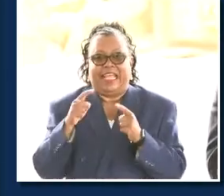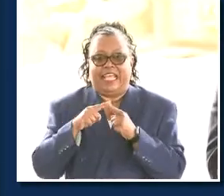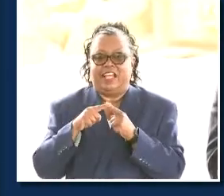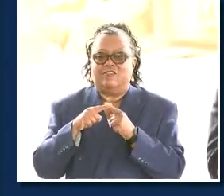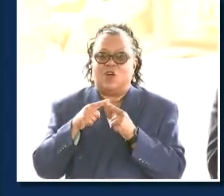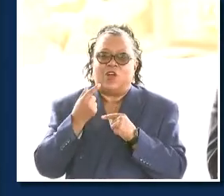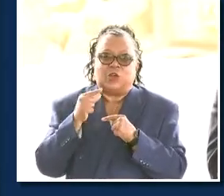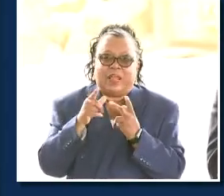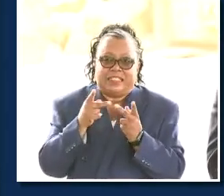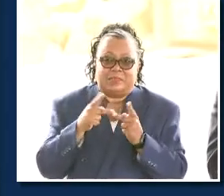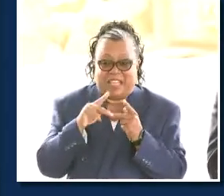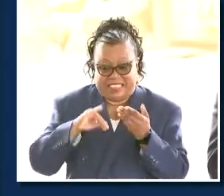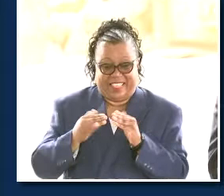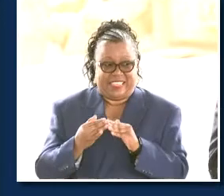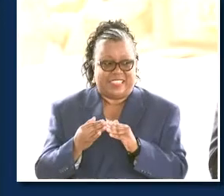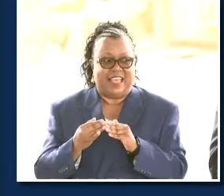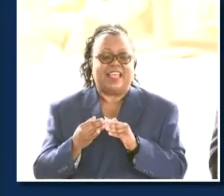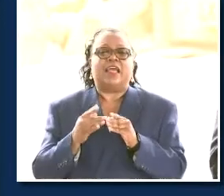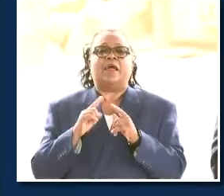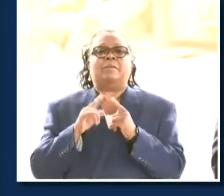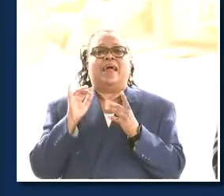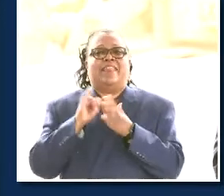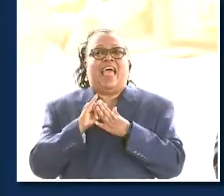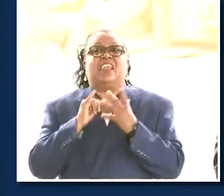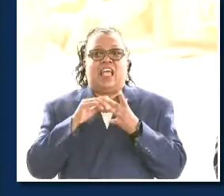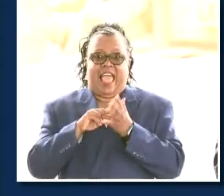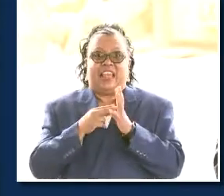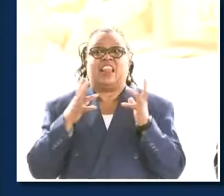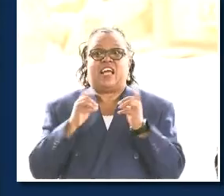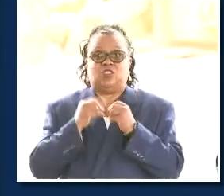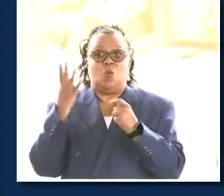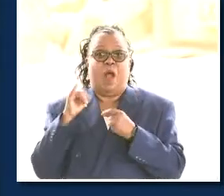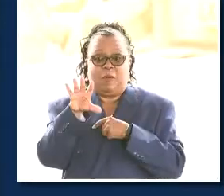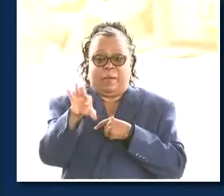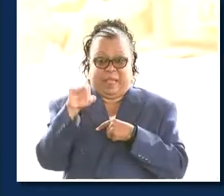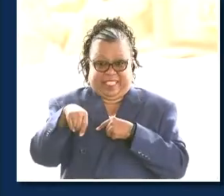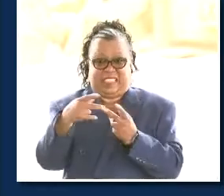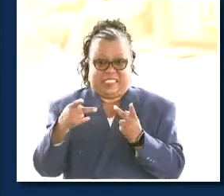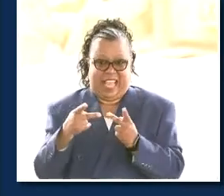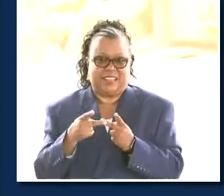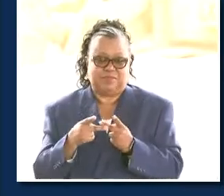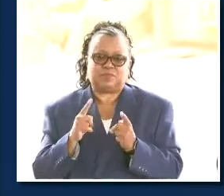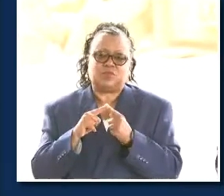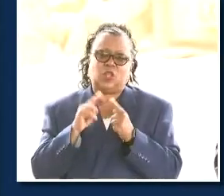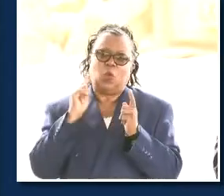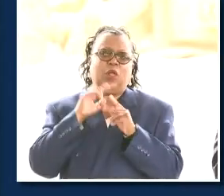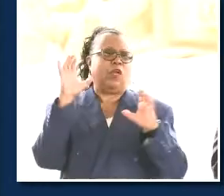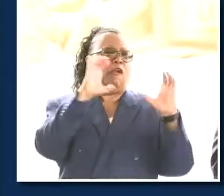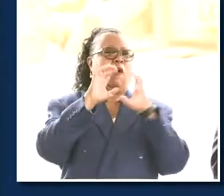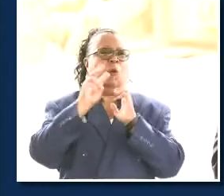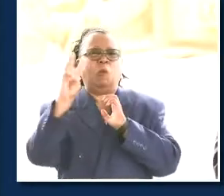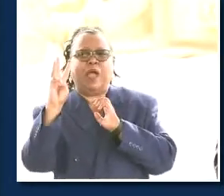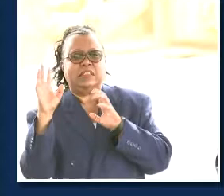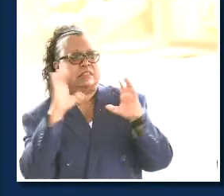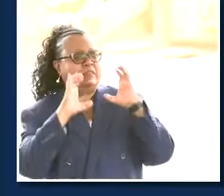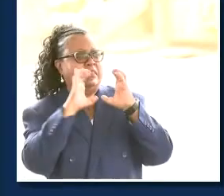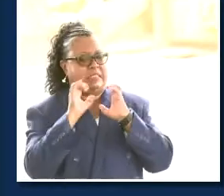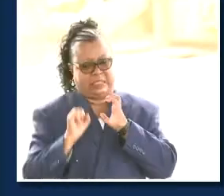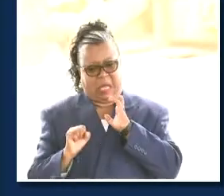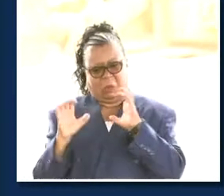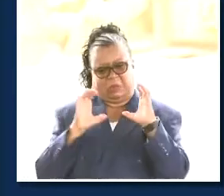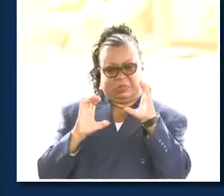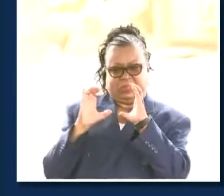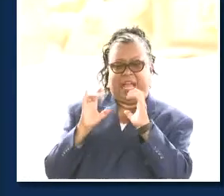acre of green space in the city. And that had a lot to do with why we chose this site. We looked hard at the west side, we looked hard at the south